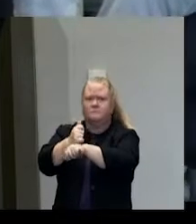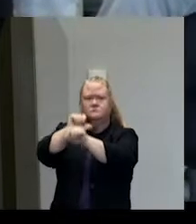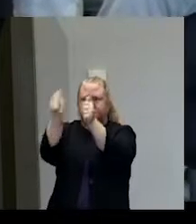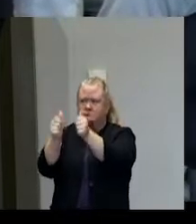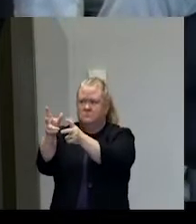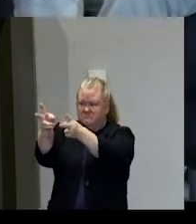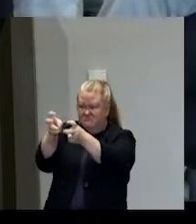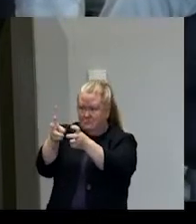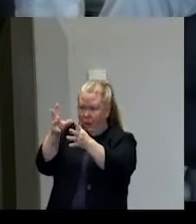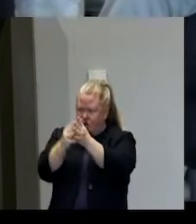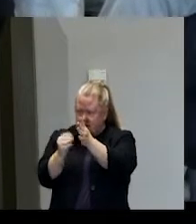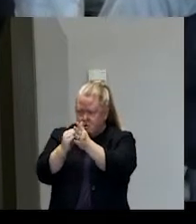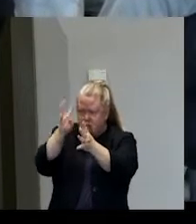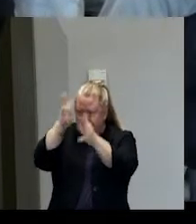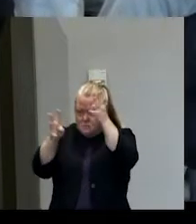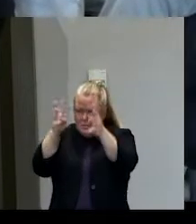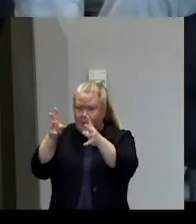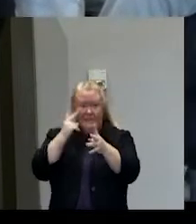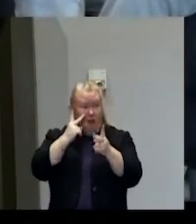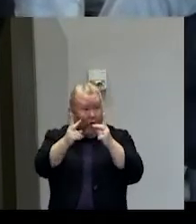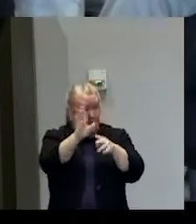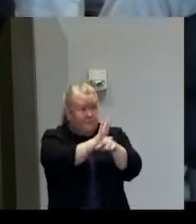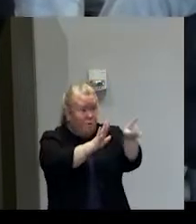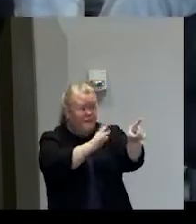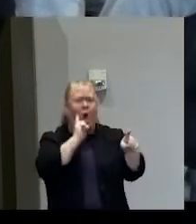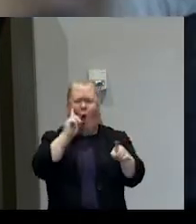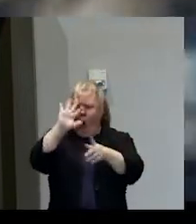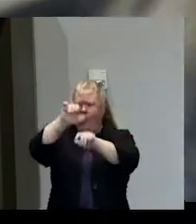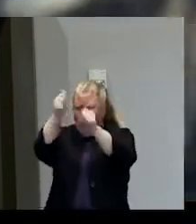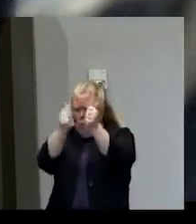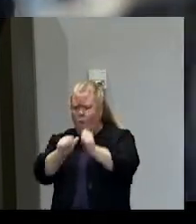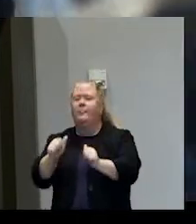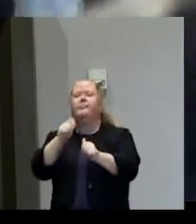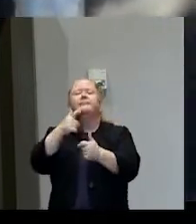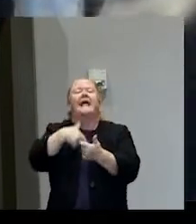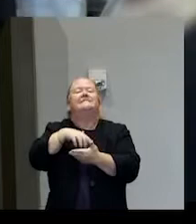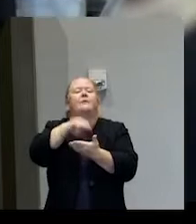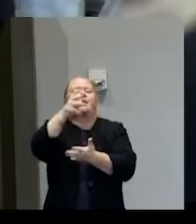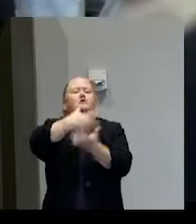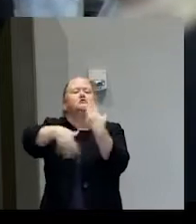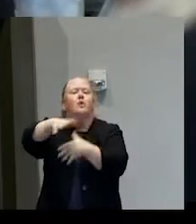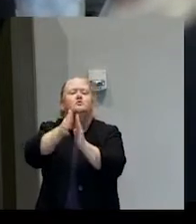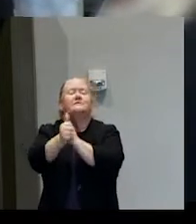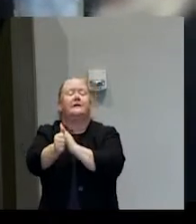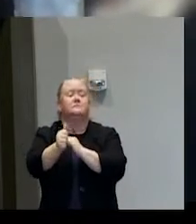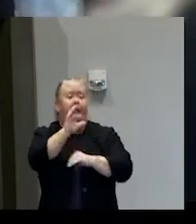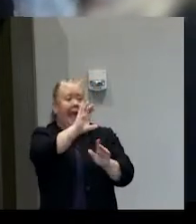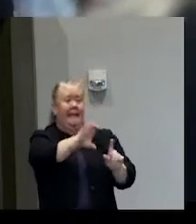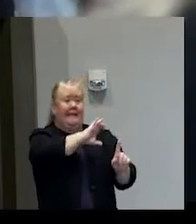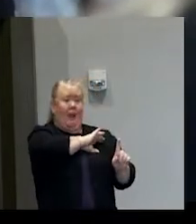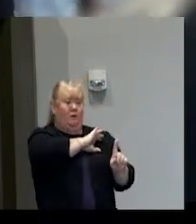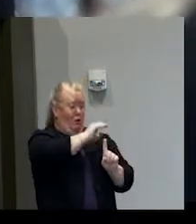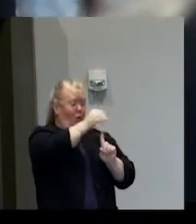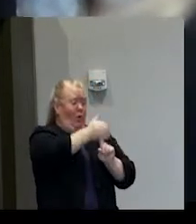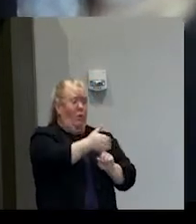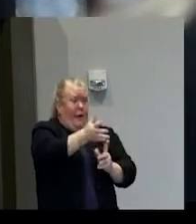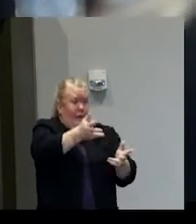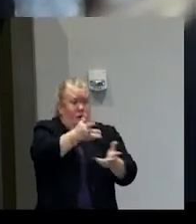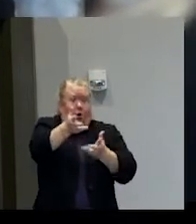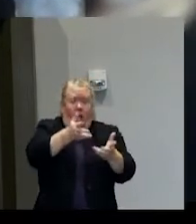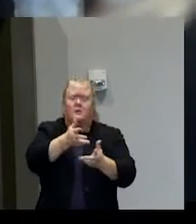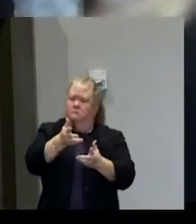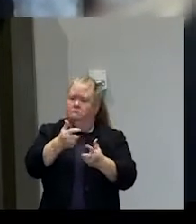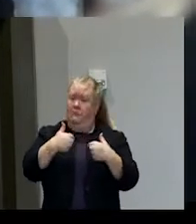these things I saw in movies, because I thought that's how I learned social skills. That's how I put on a character when I interact with people. I go into